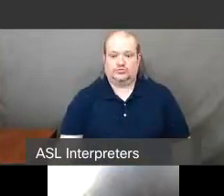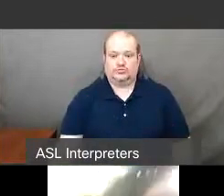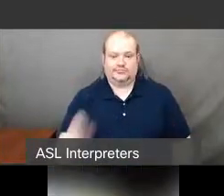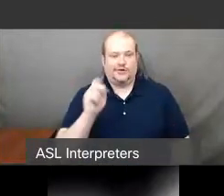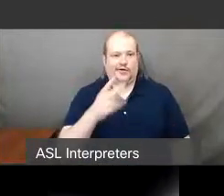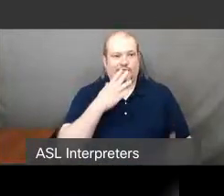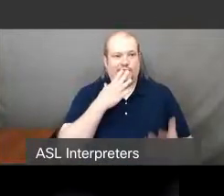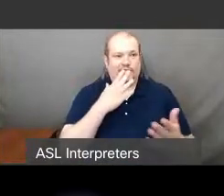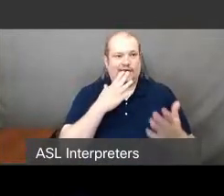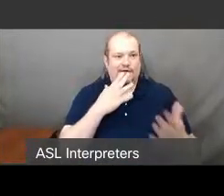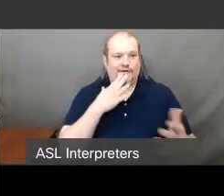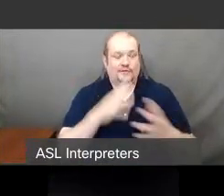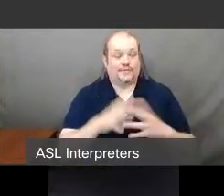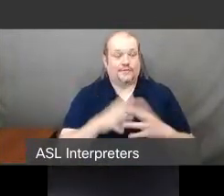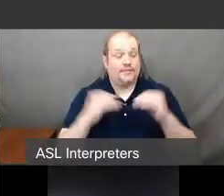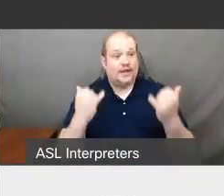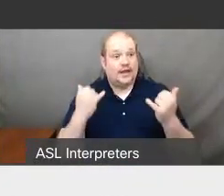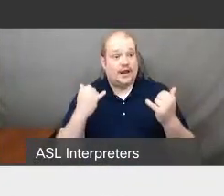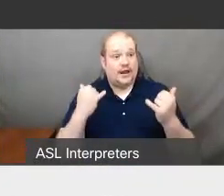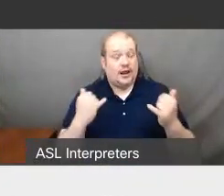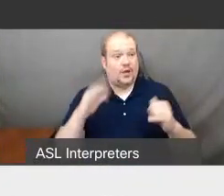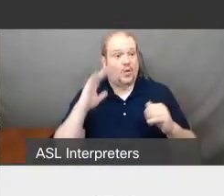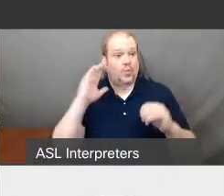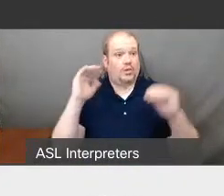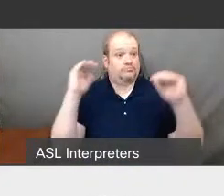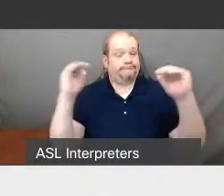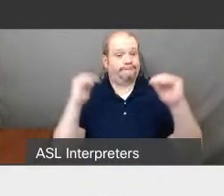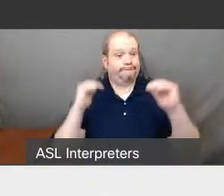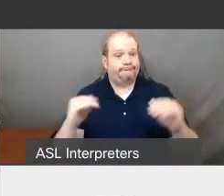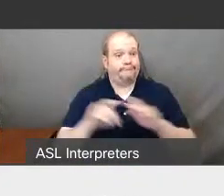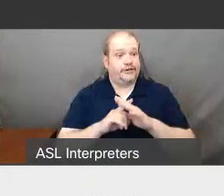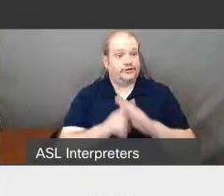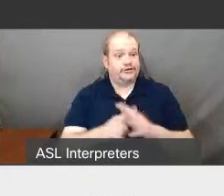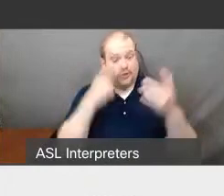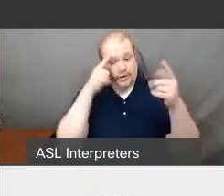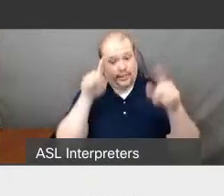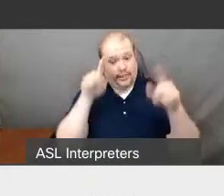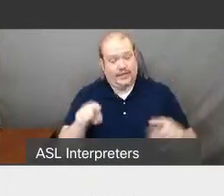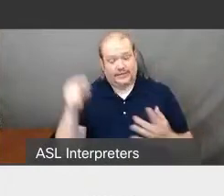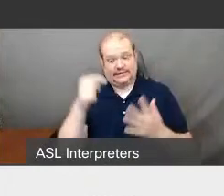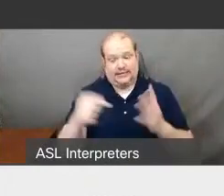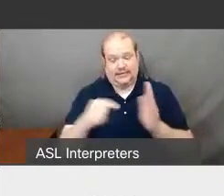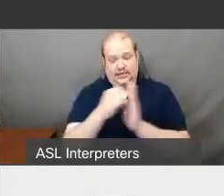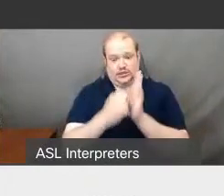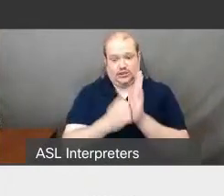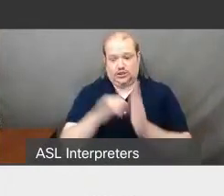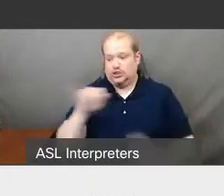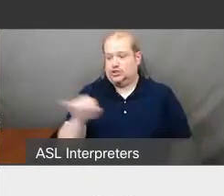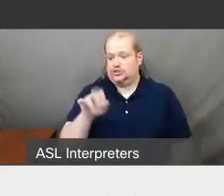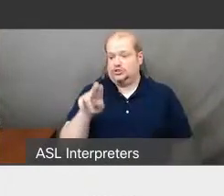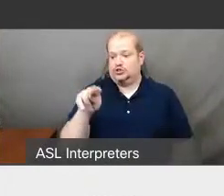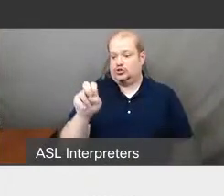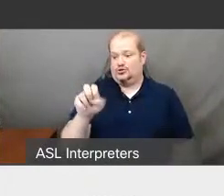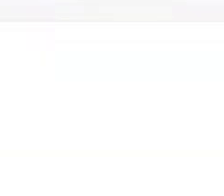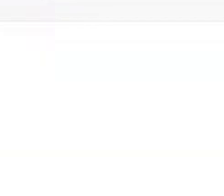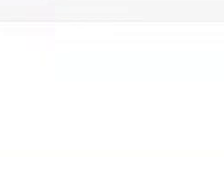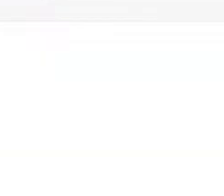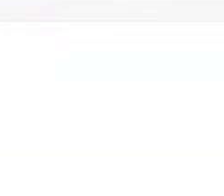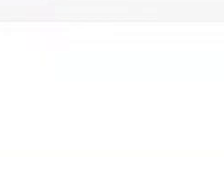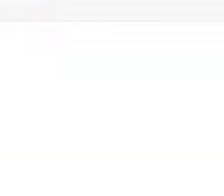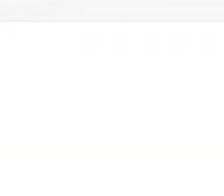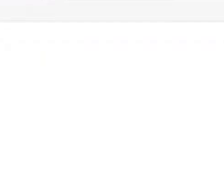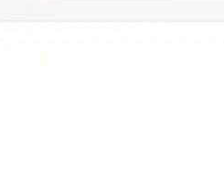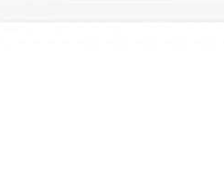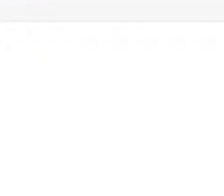Okay, thank you. All right, with that, then we now will move into the consent agenda for June 24. Following is a consent agenda for the Little Rock